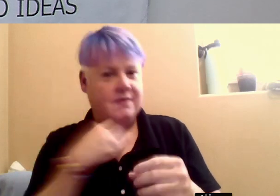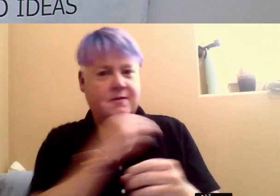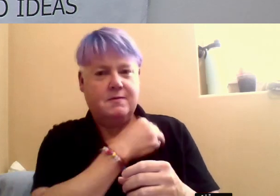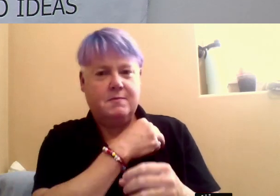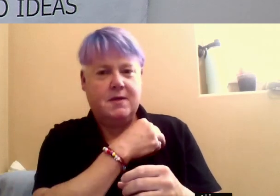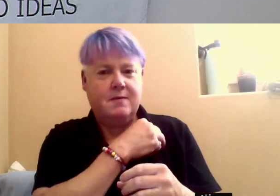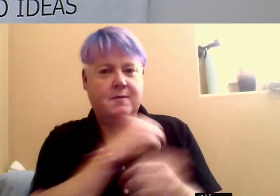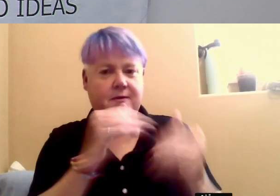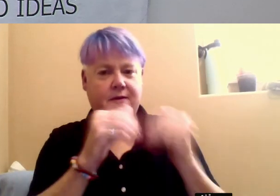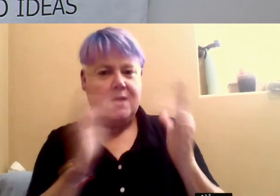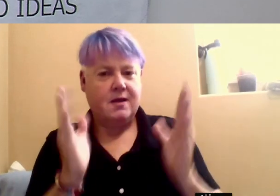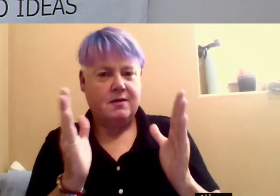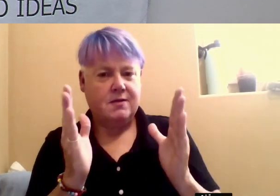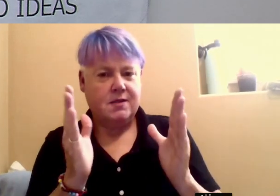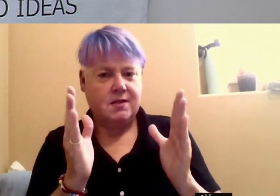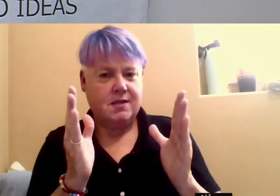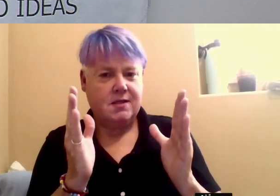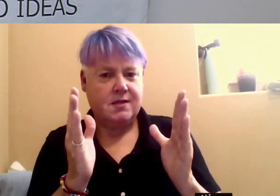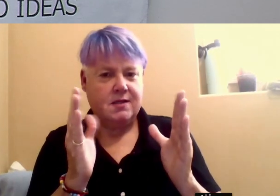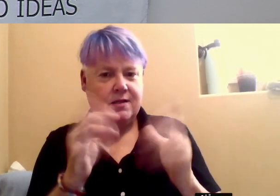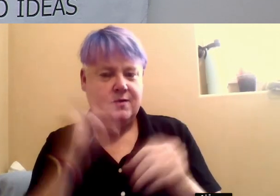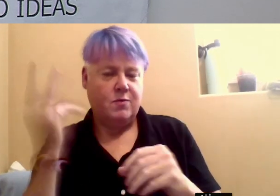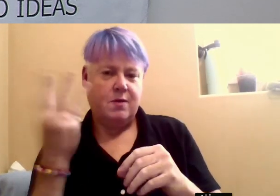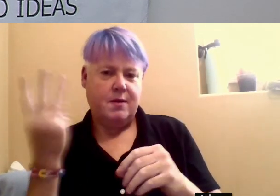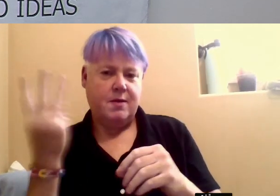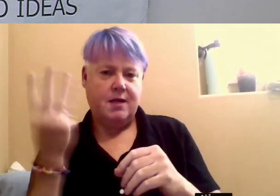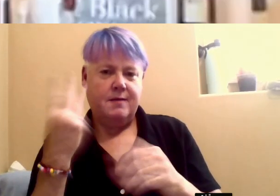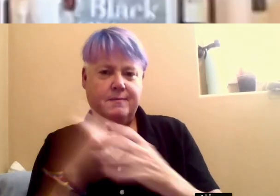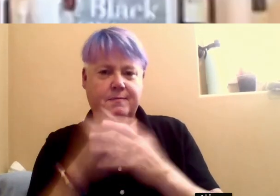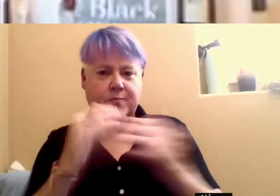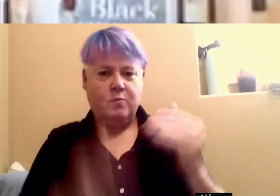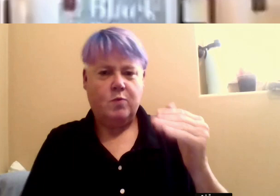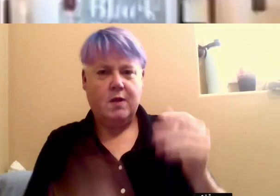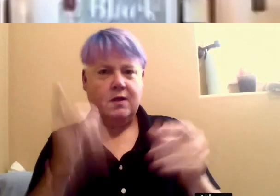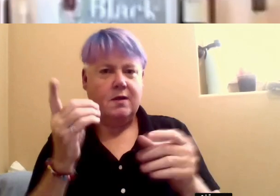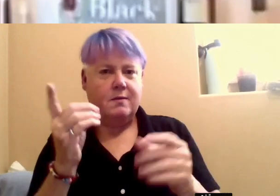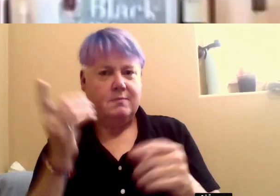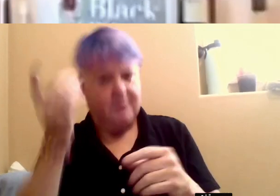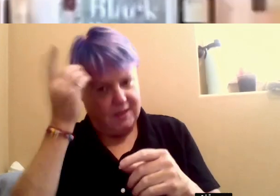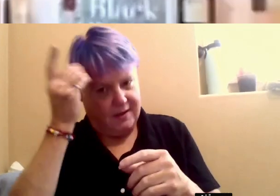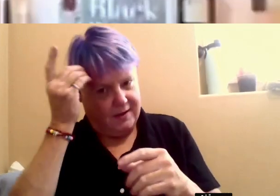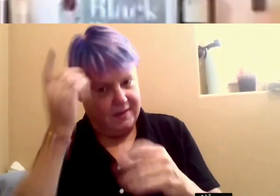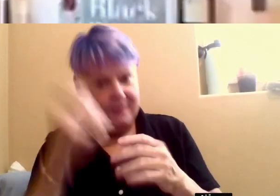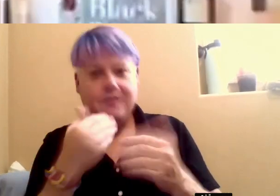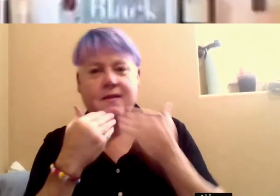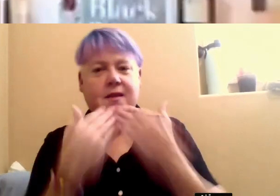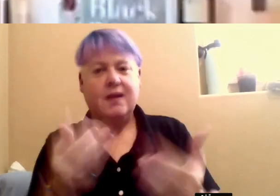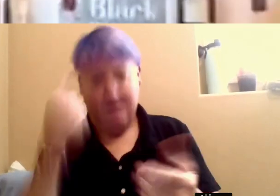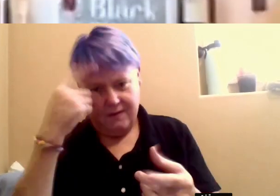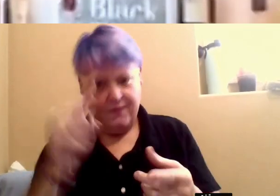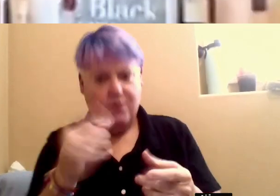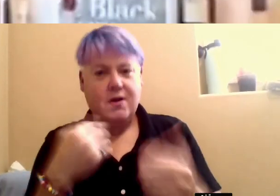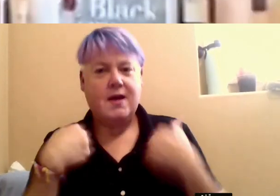Cree Nation, and he lives in Winnipeg. So welcome, David. Hi, thank you for having me.